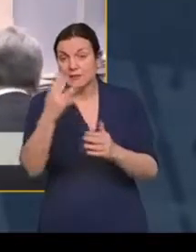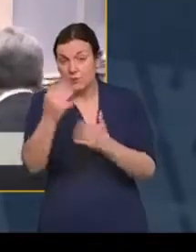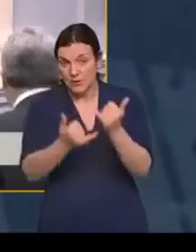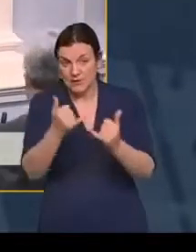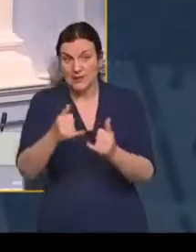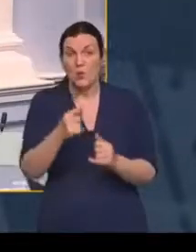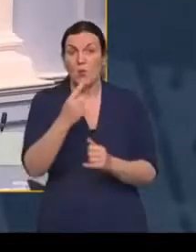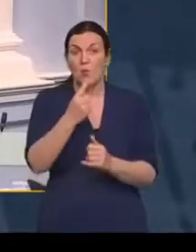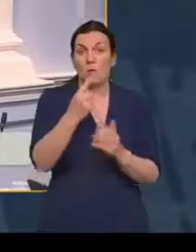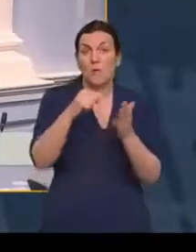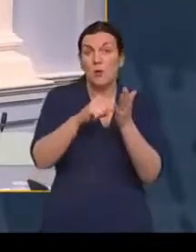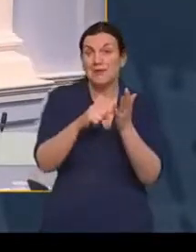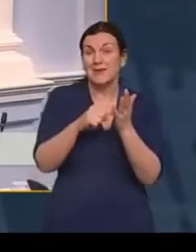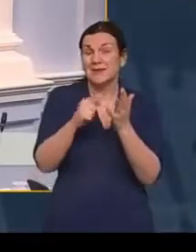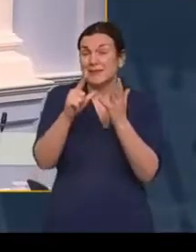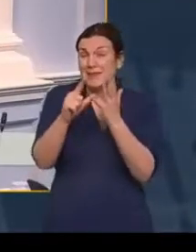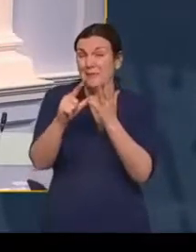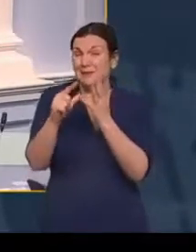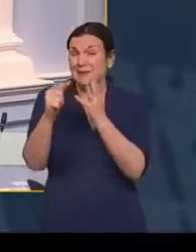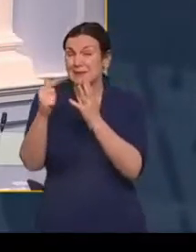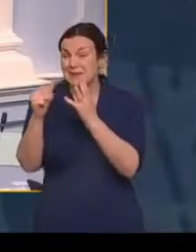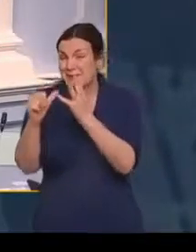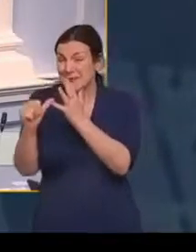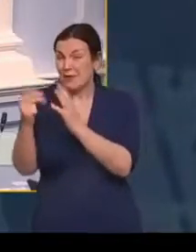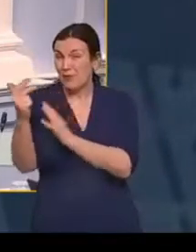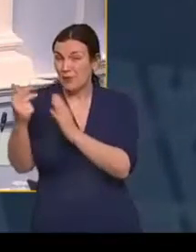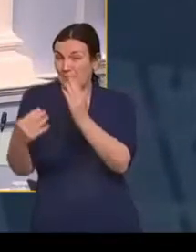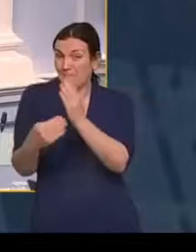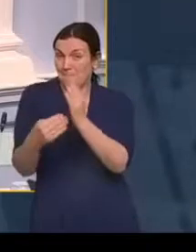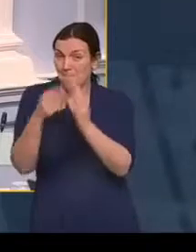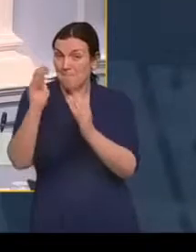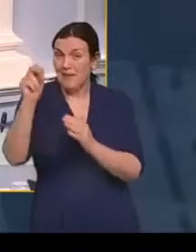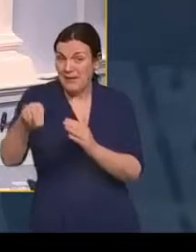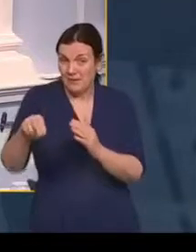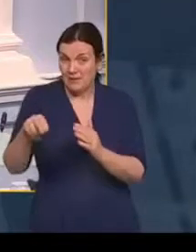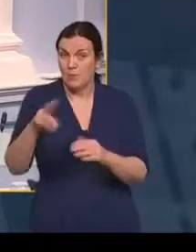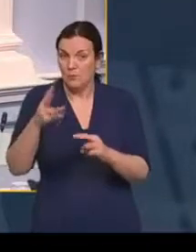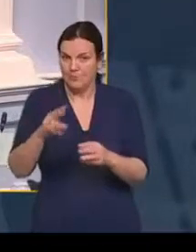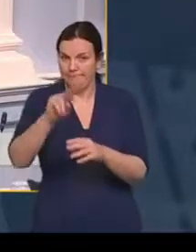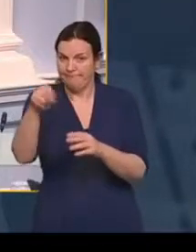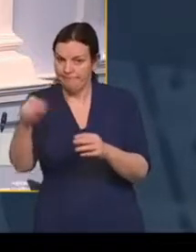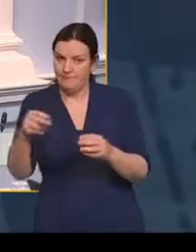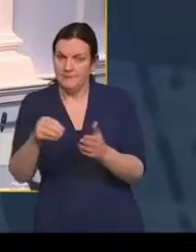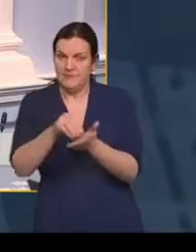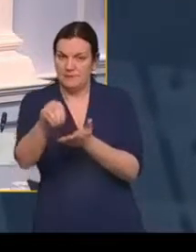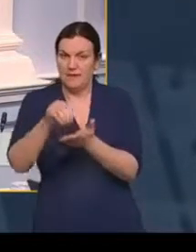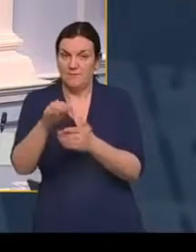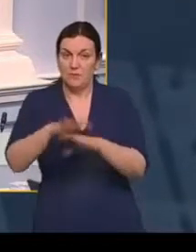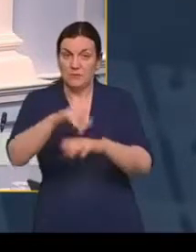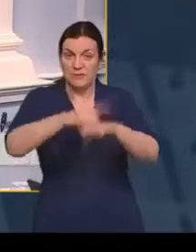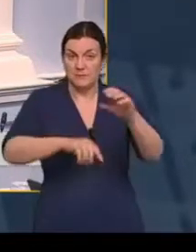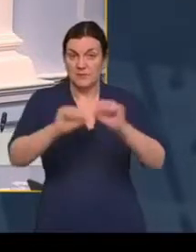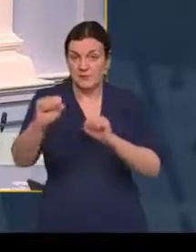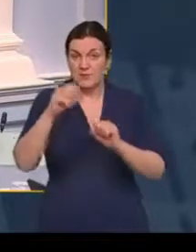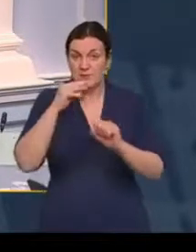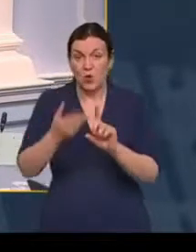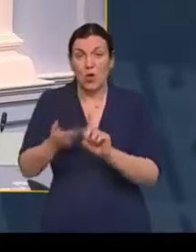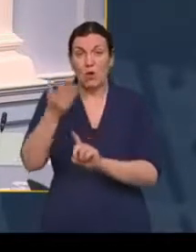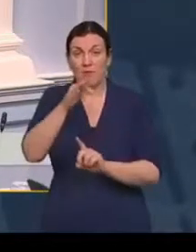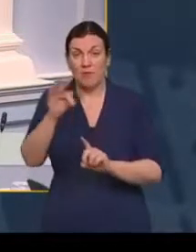that. €1.763 billion will be spent in 2018 in disability services, and this is up